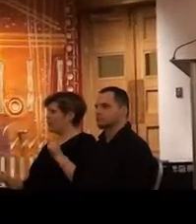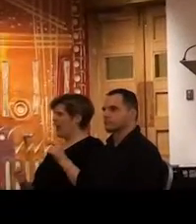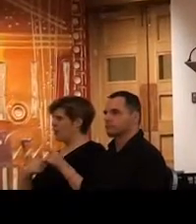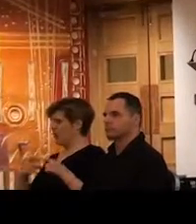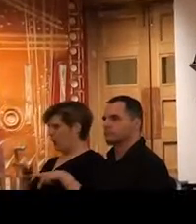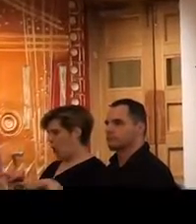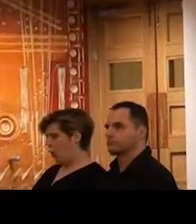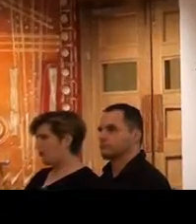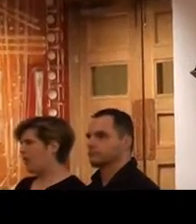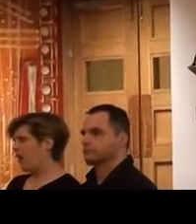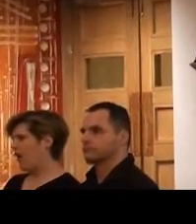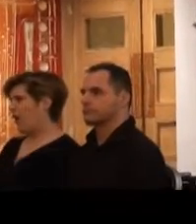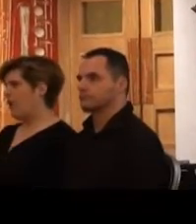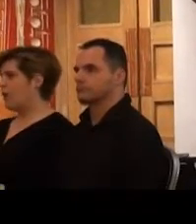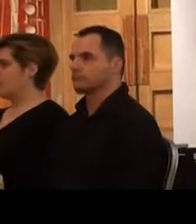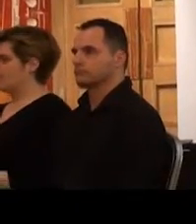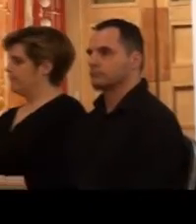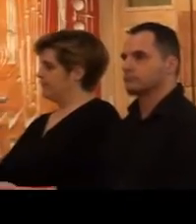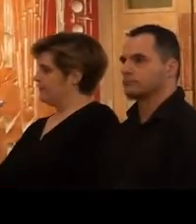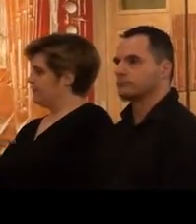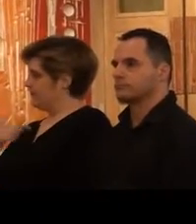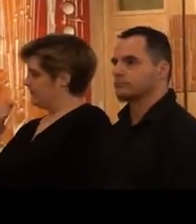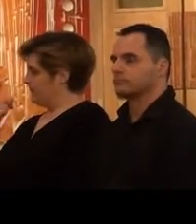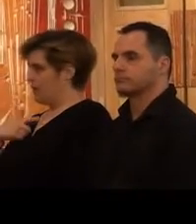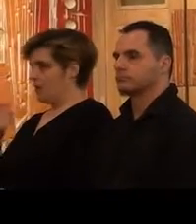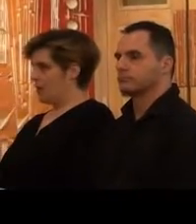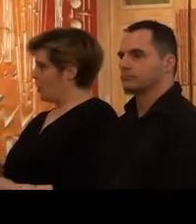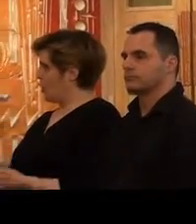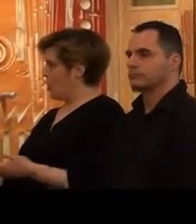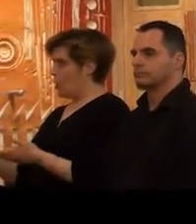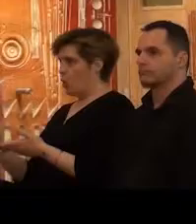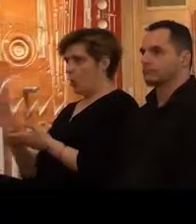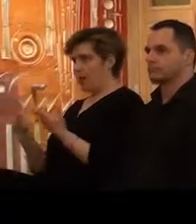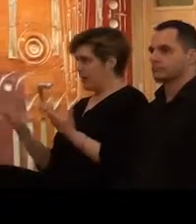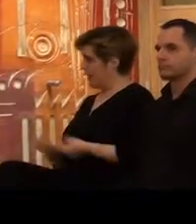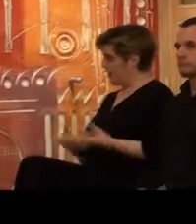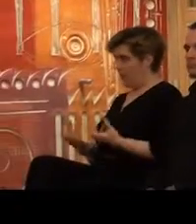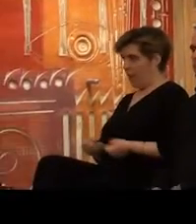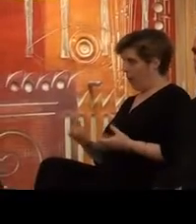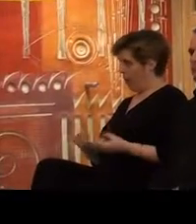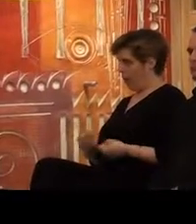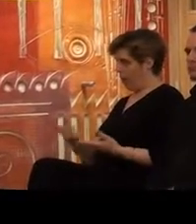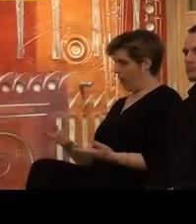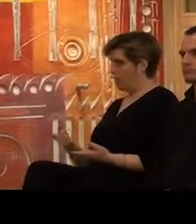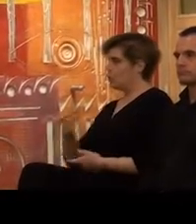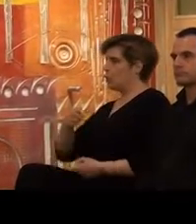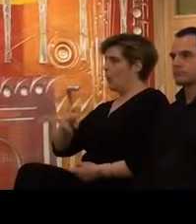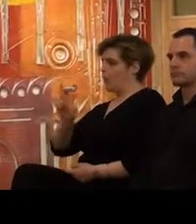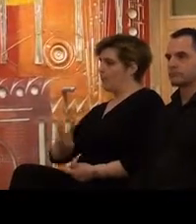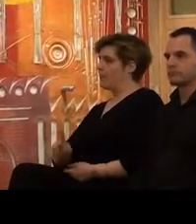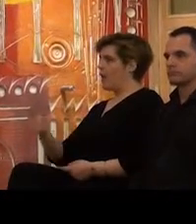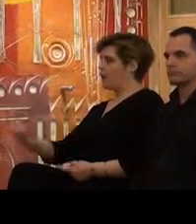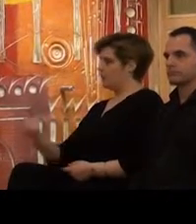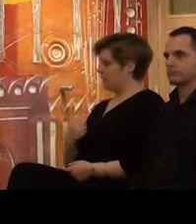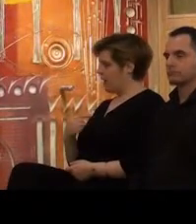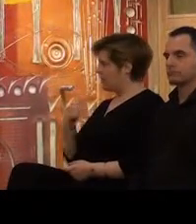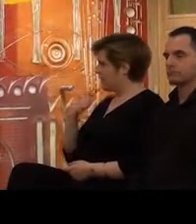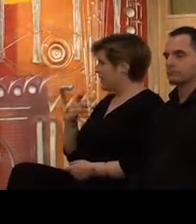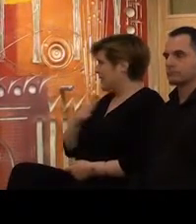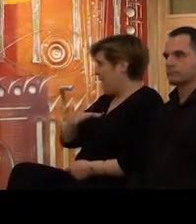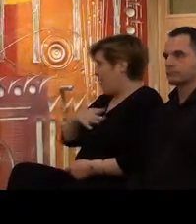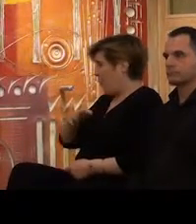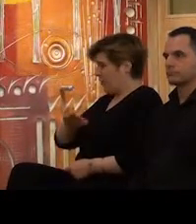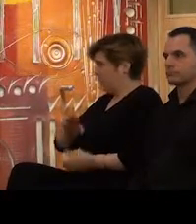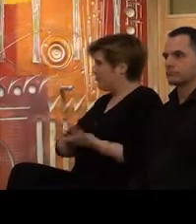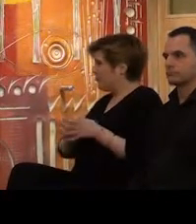totally unacceptable things to say. This is what this head teacher was doing. And this parent came to see me and she said, I would really like Mary to come to your school